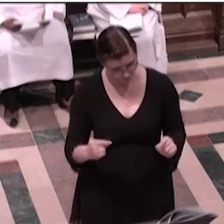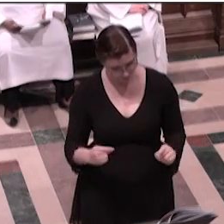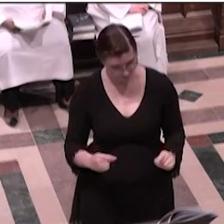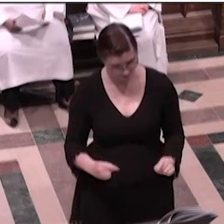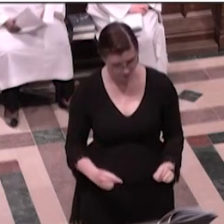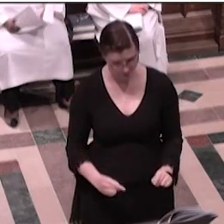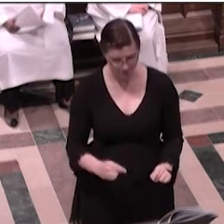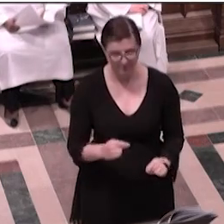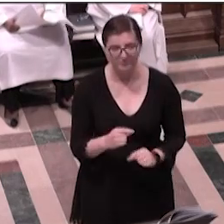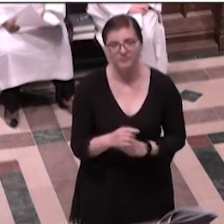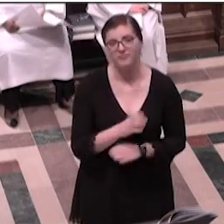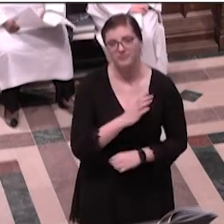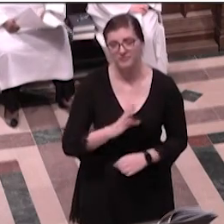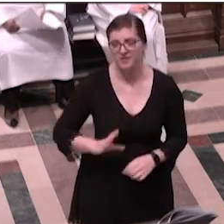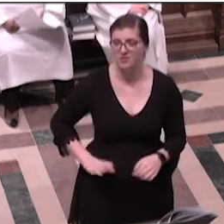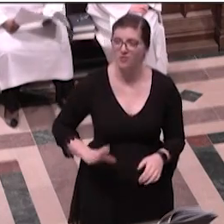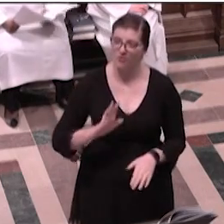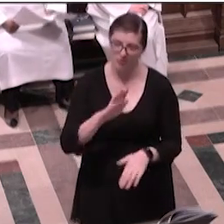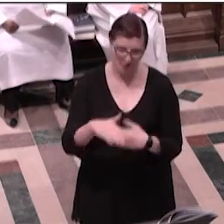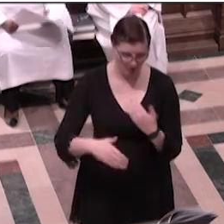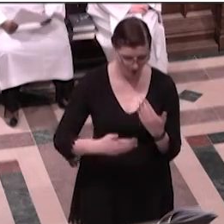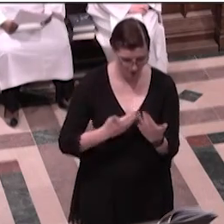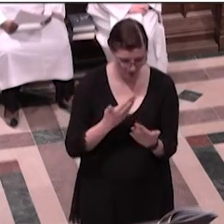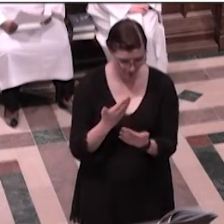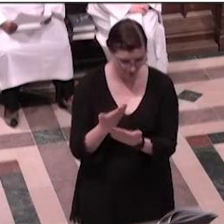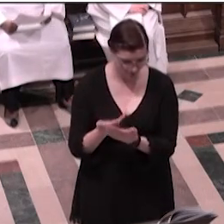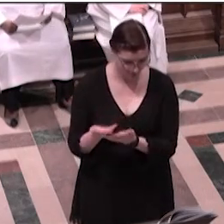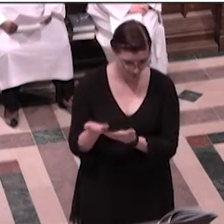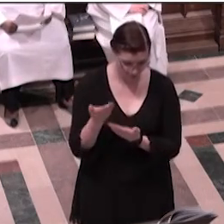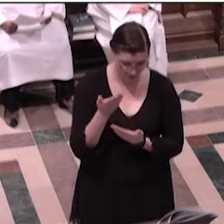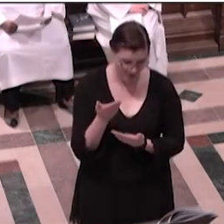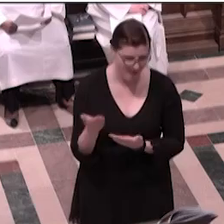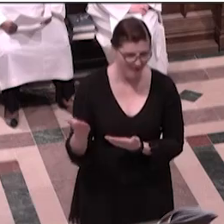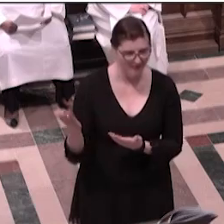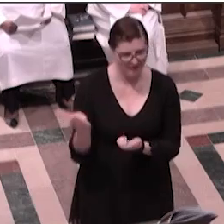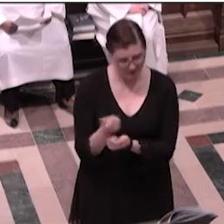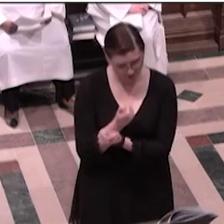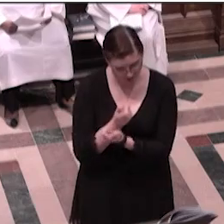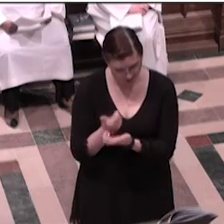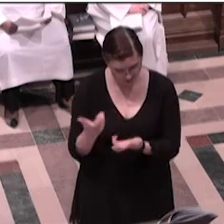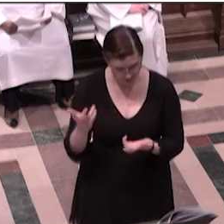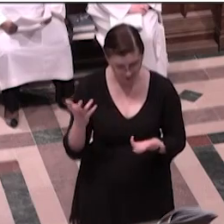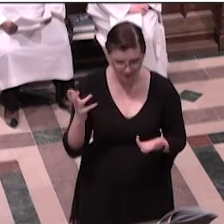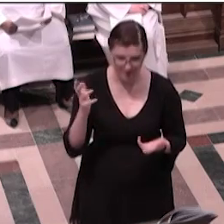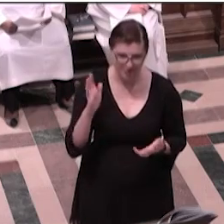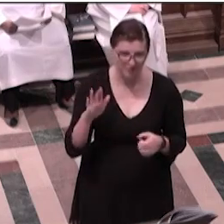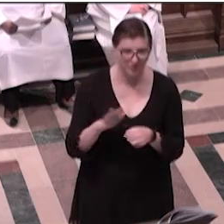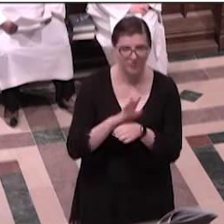Oh,